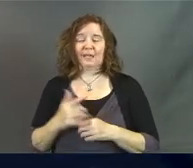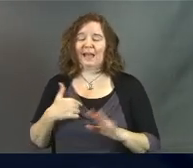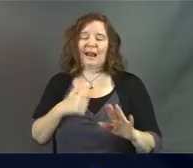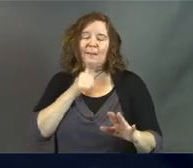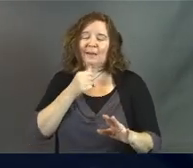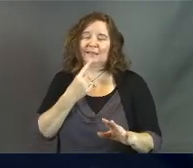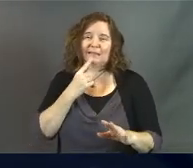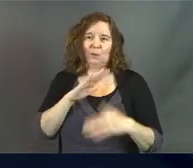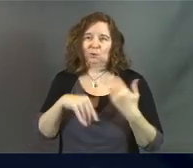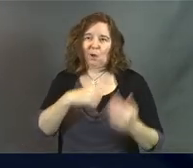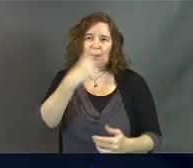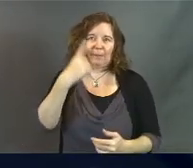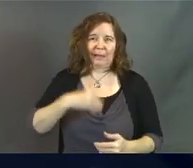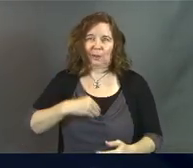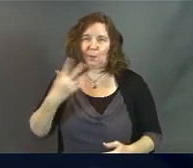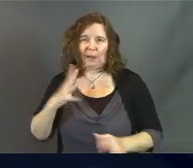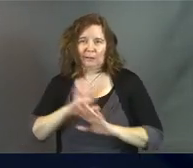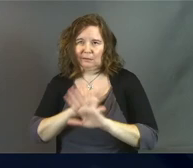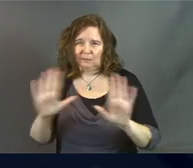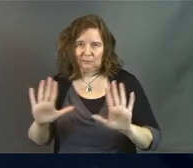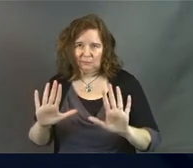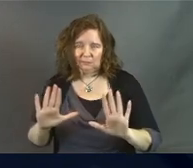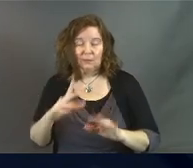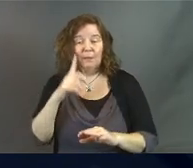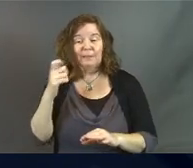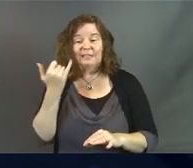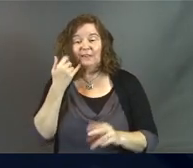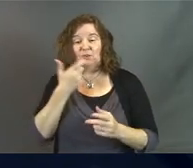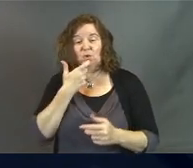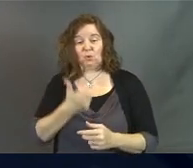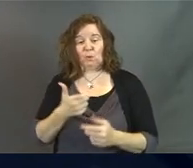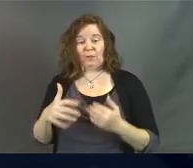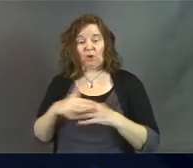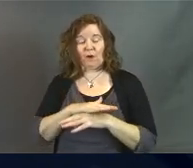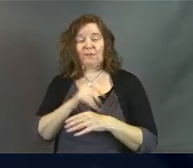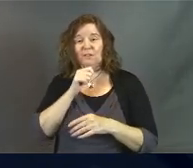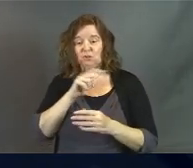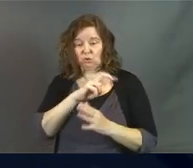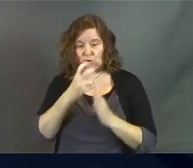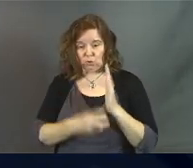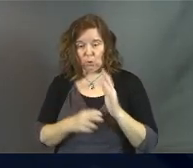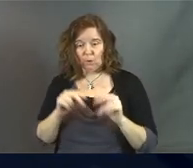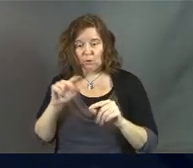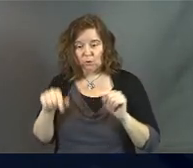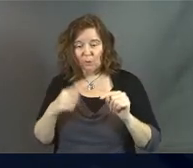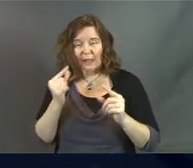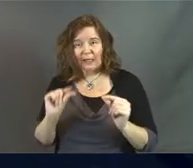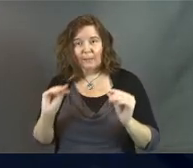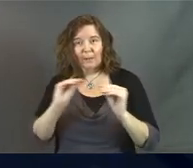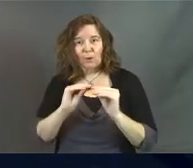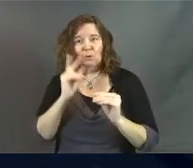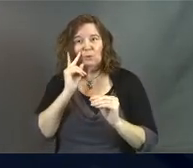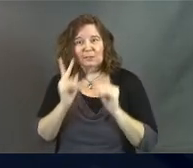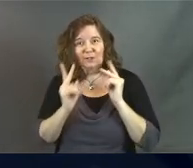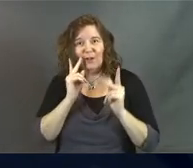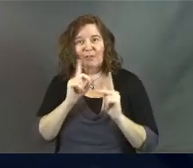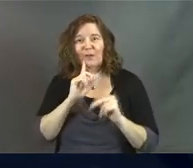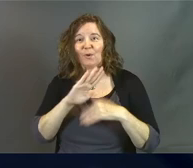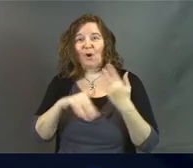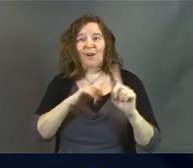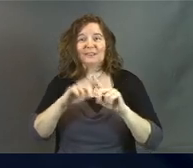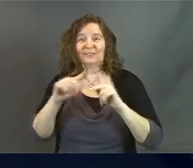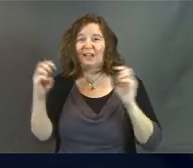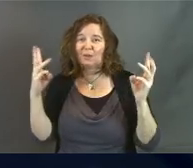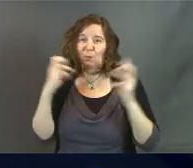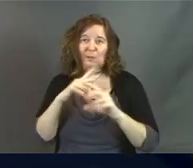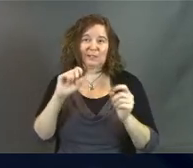And I'm not saying it was all black and white. Because if you watch the coverage and if you dove into the nuance just a little bit, you saw that there were all